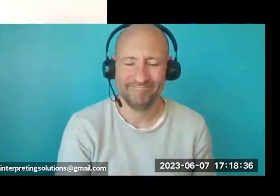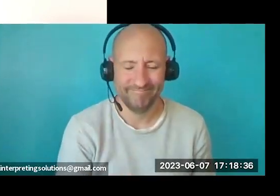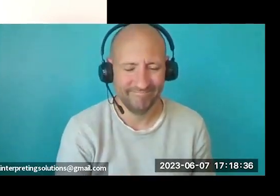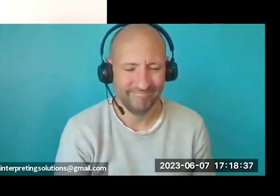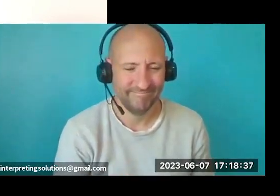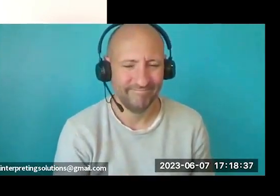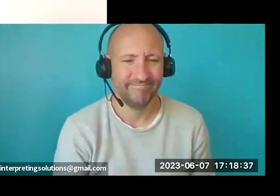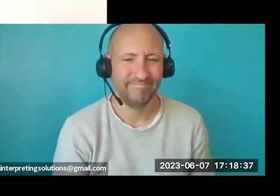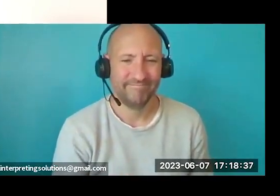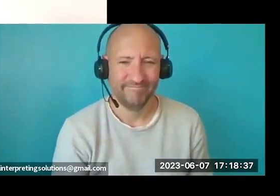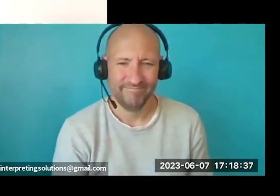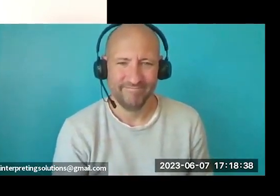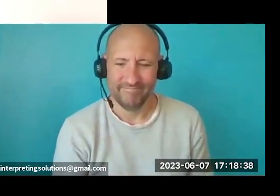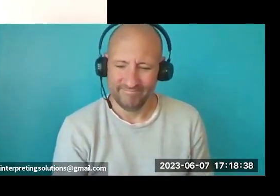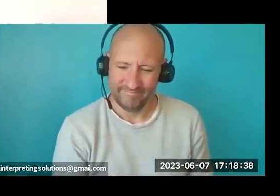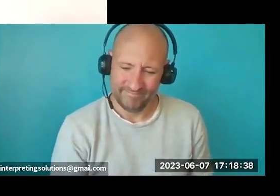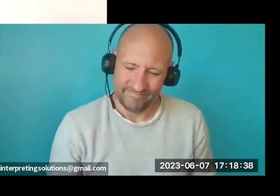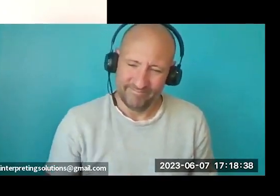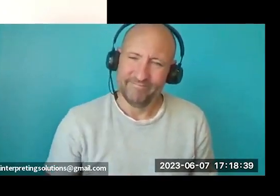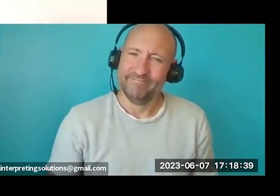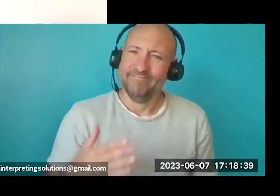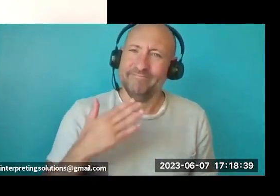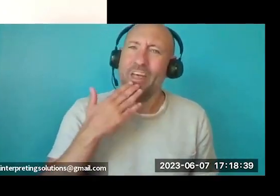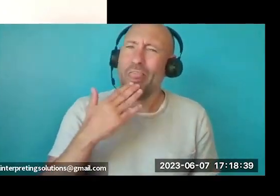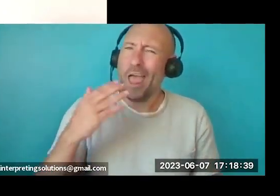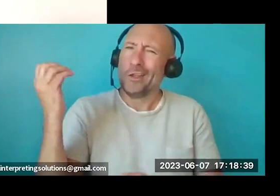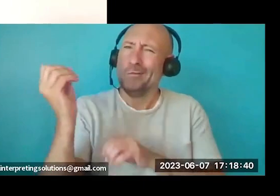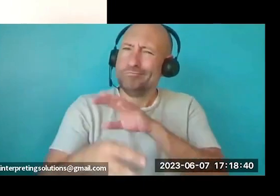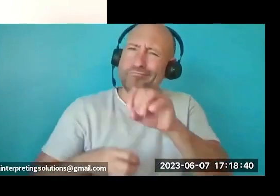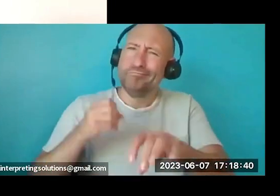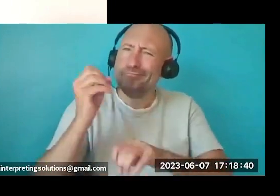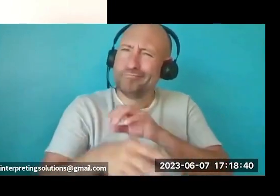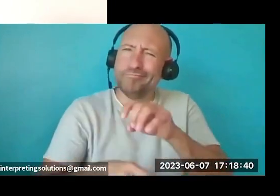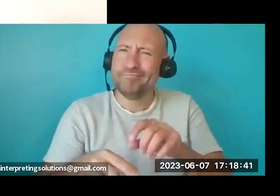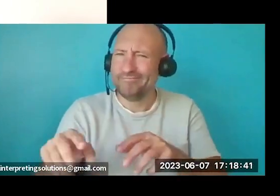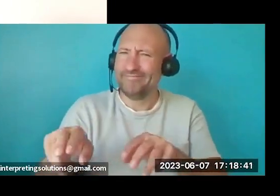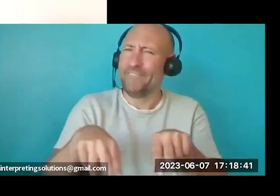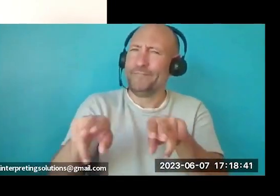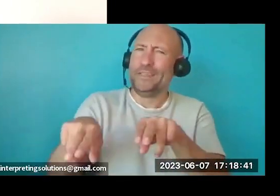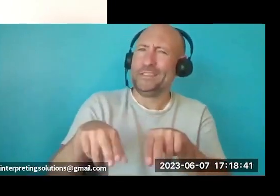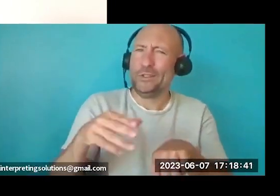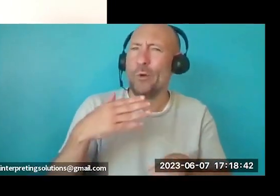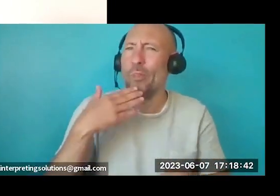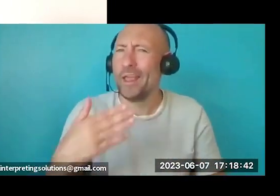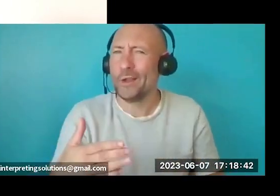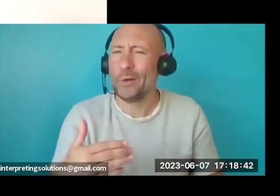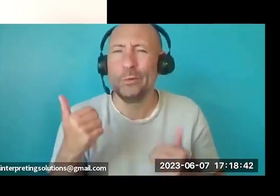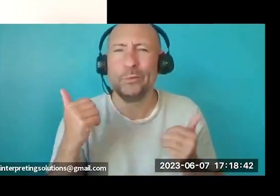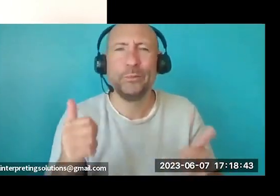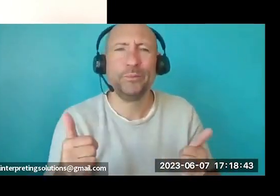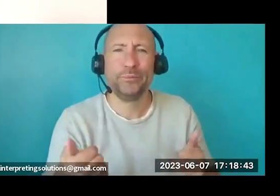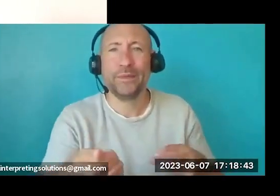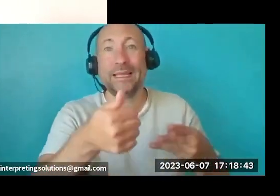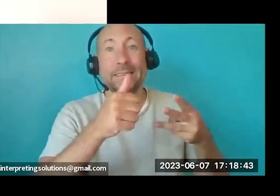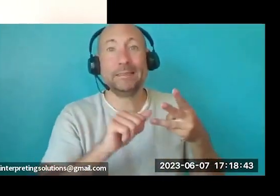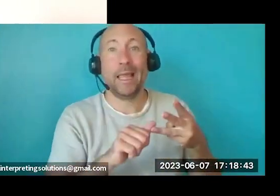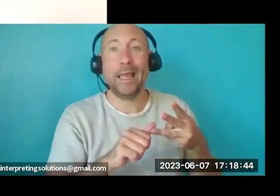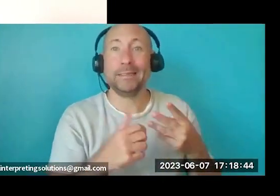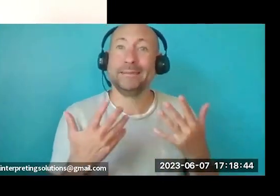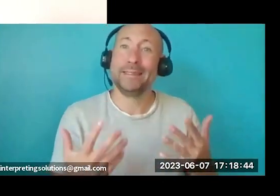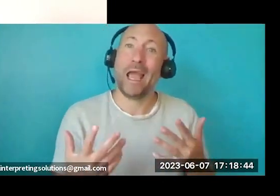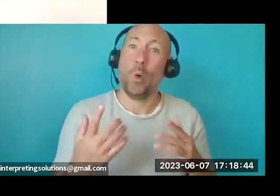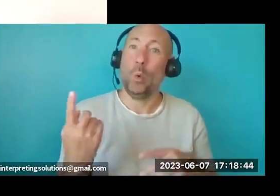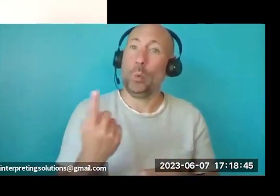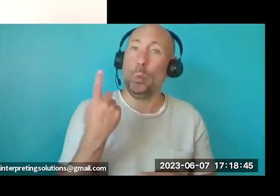Thank you. Thank you, Diana, for sending the video. And now I would like to give the floor